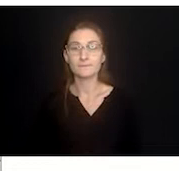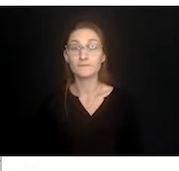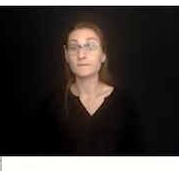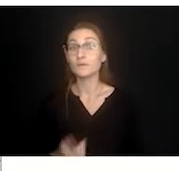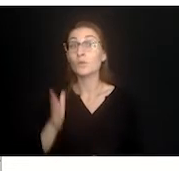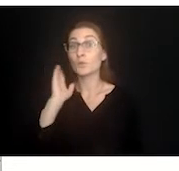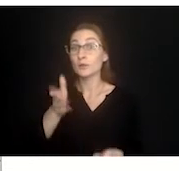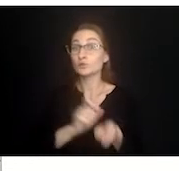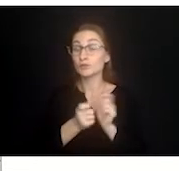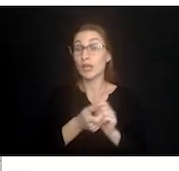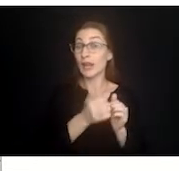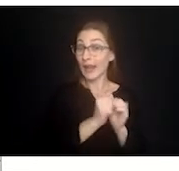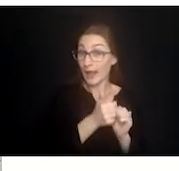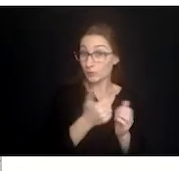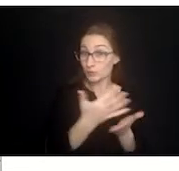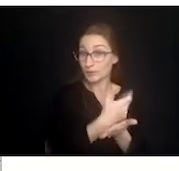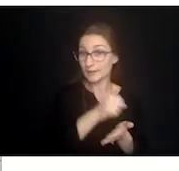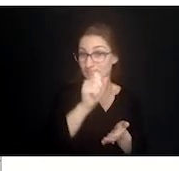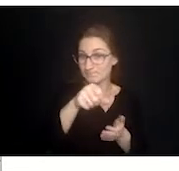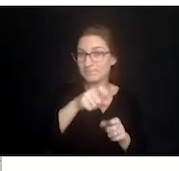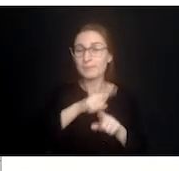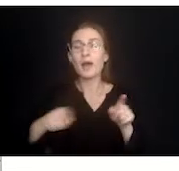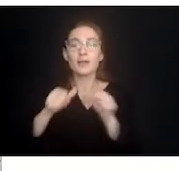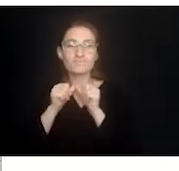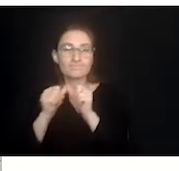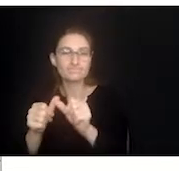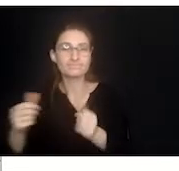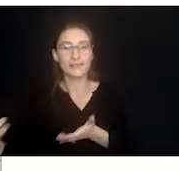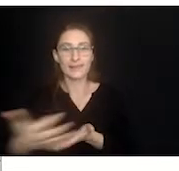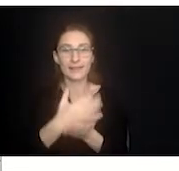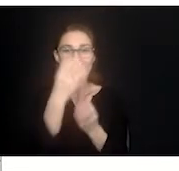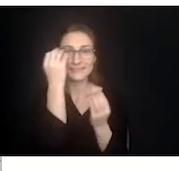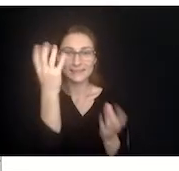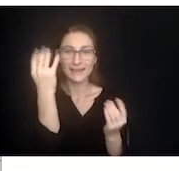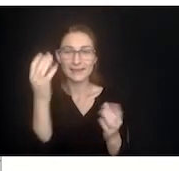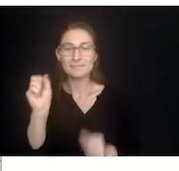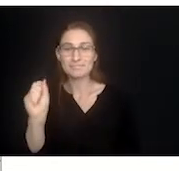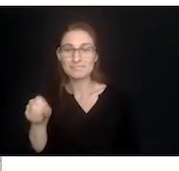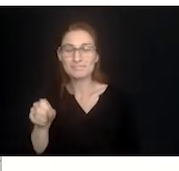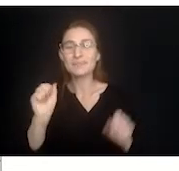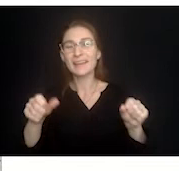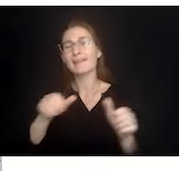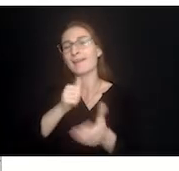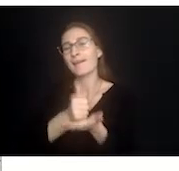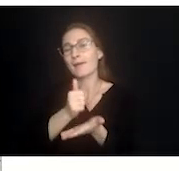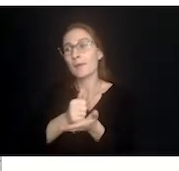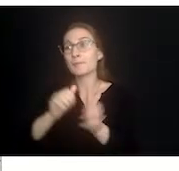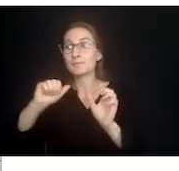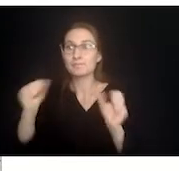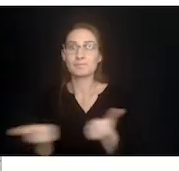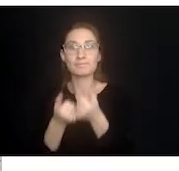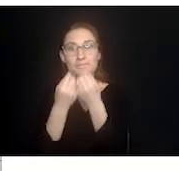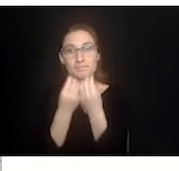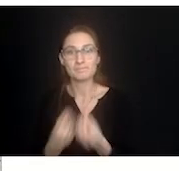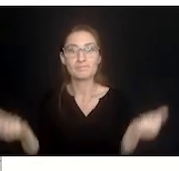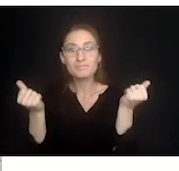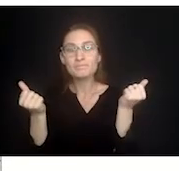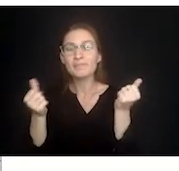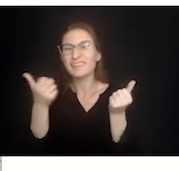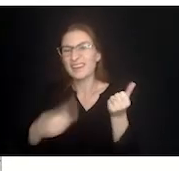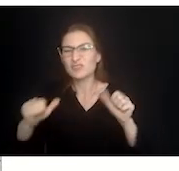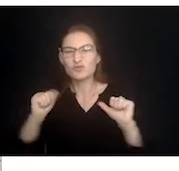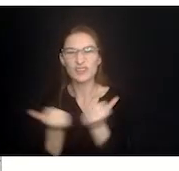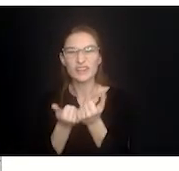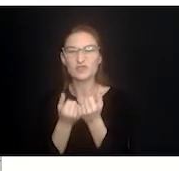changing how we collect data, we'll always collect data to help Richie to continually learn new skills and address new